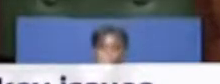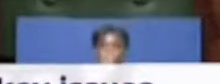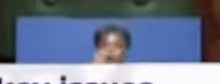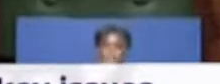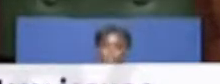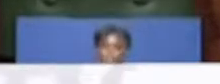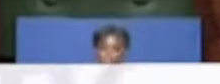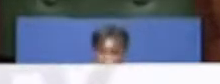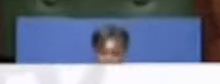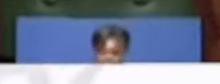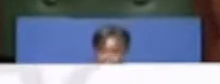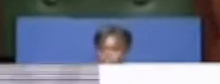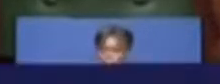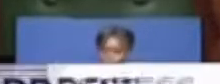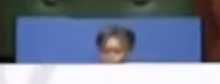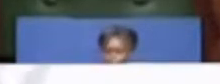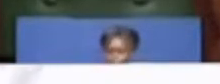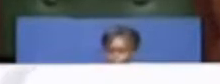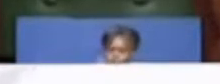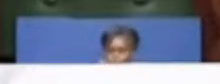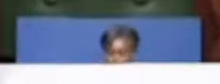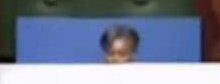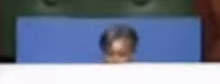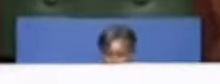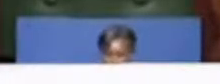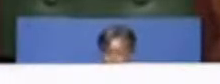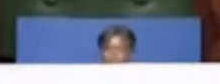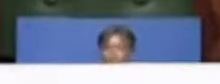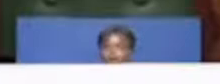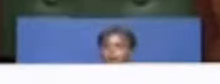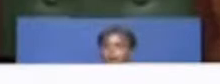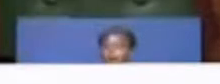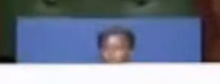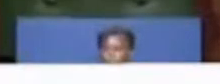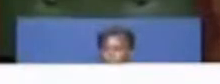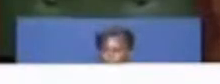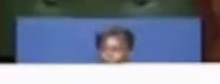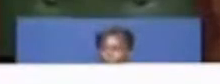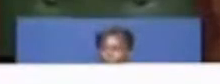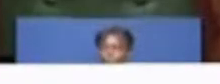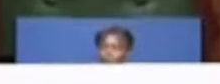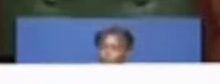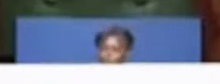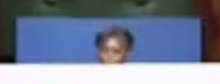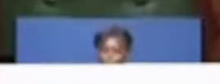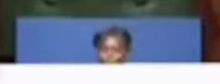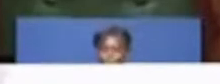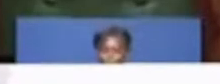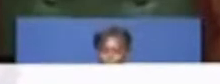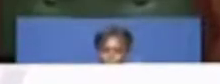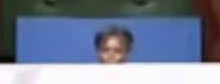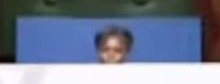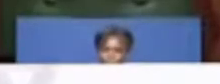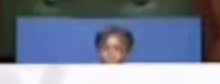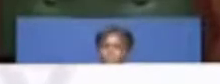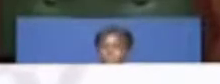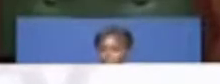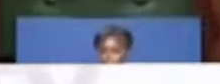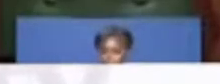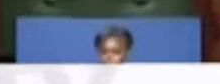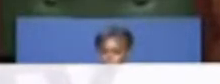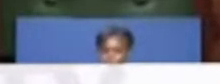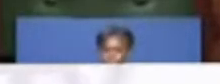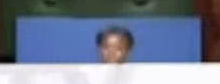to begin early next year. And in addition, there is the ongoing construction of the very first level 6